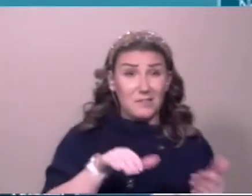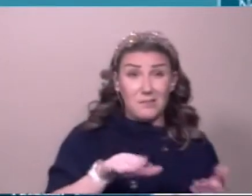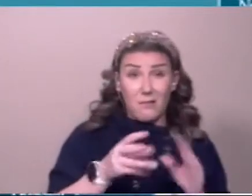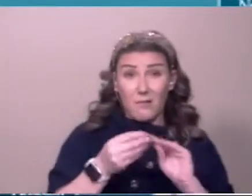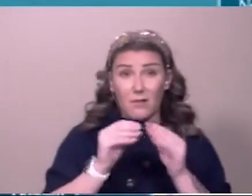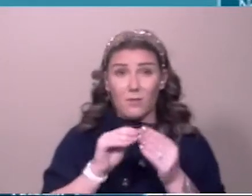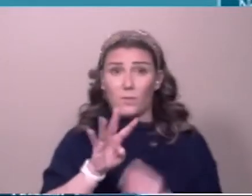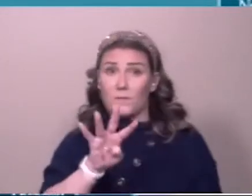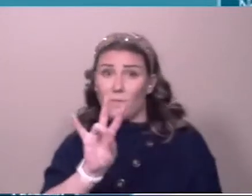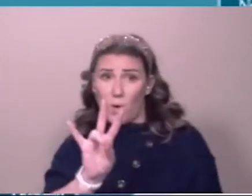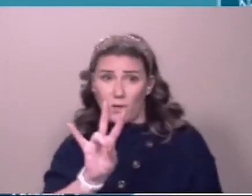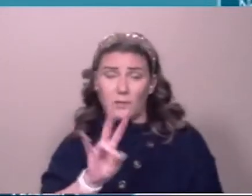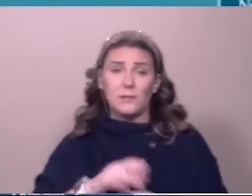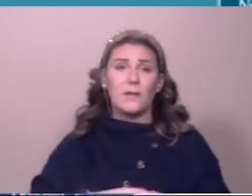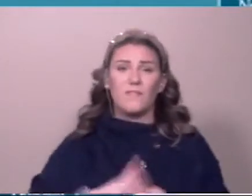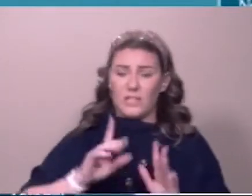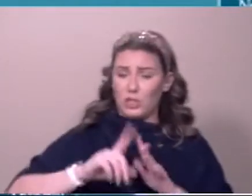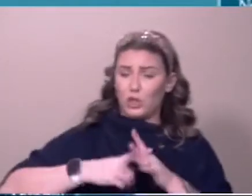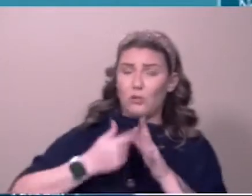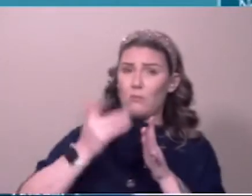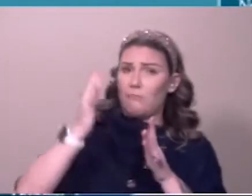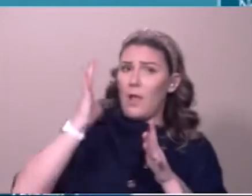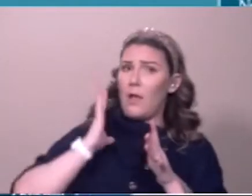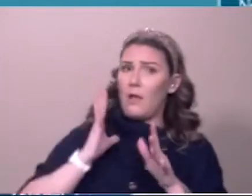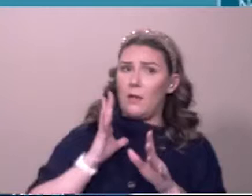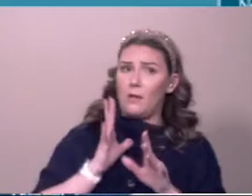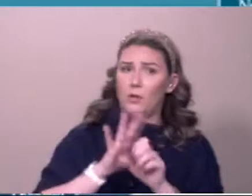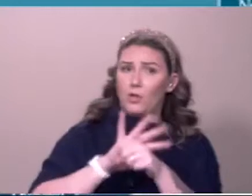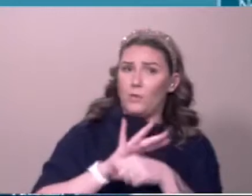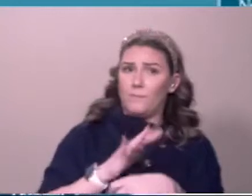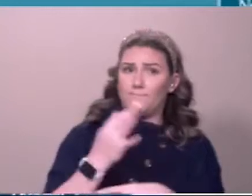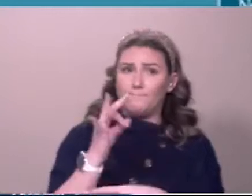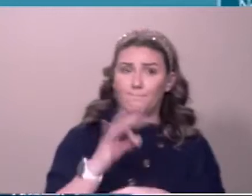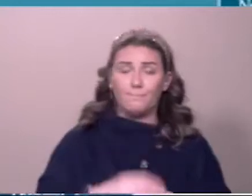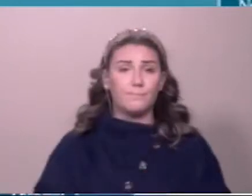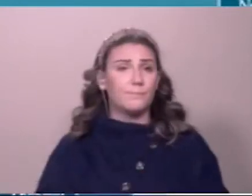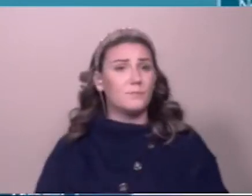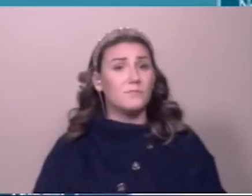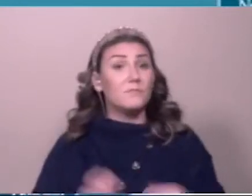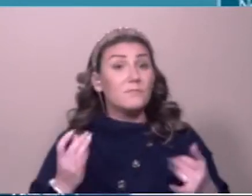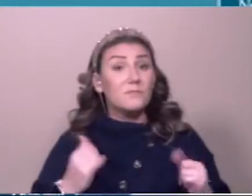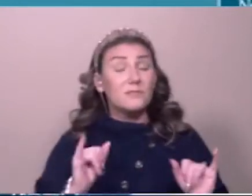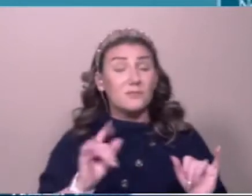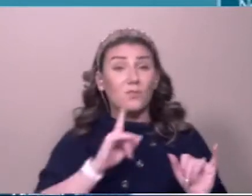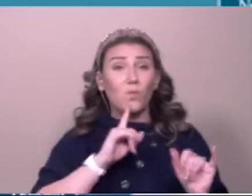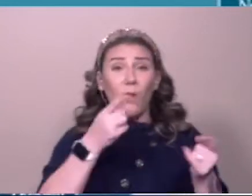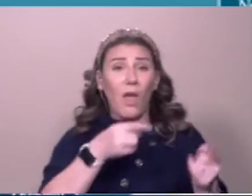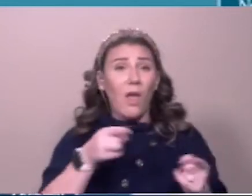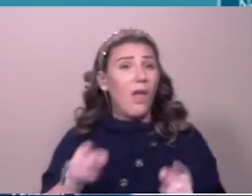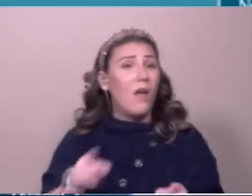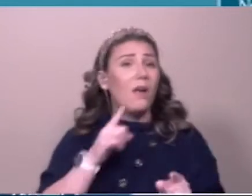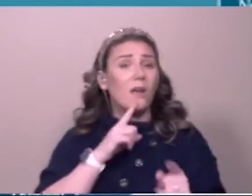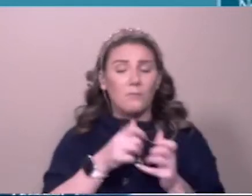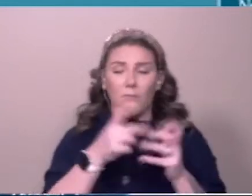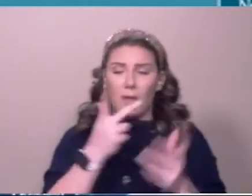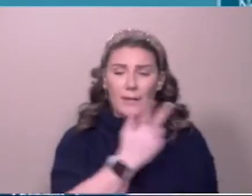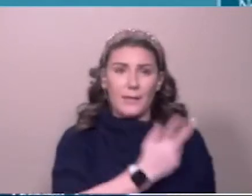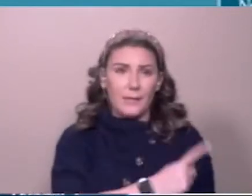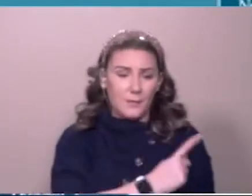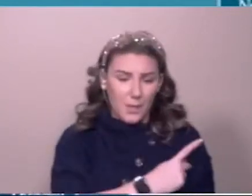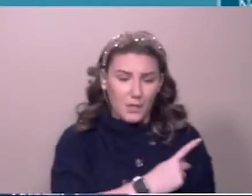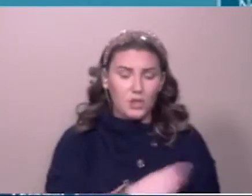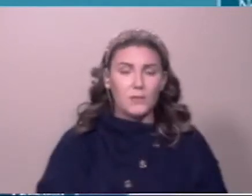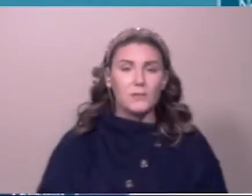47 at the beginning of the pandemic. So it is still real. We still have a lot of patients, and